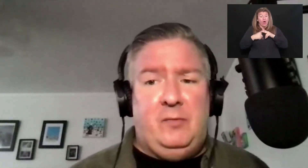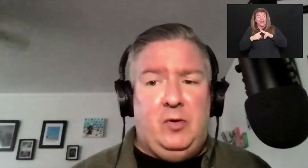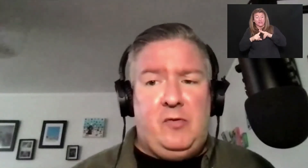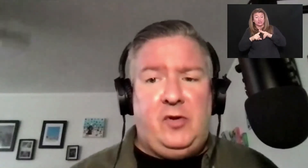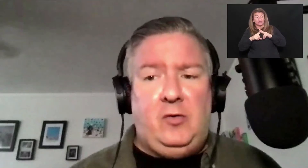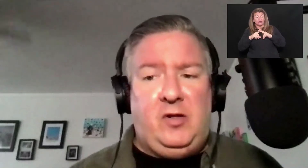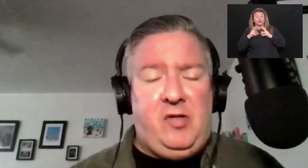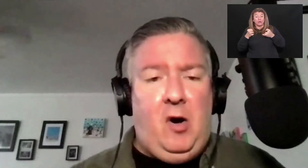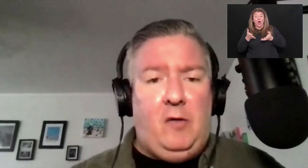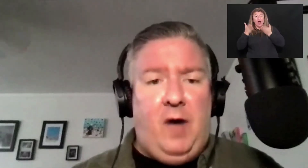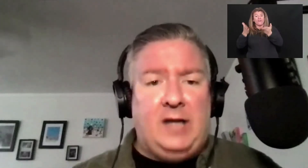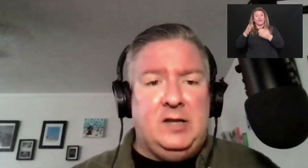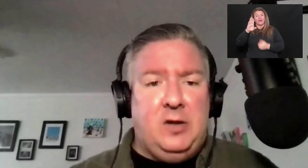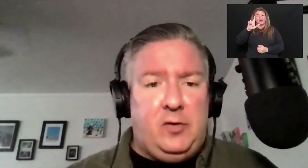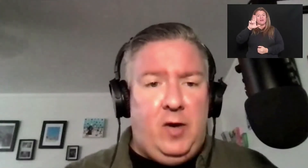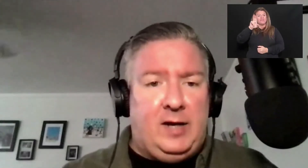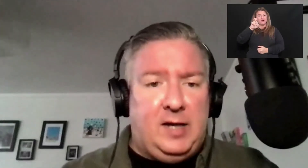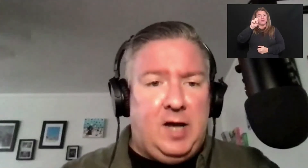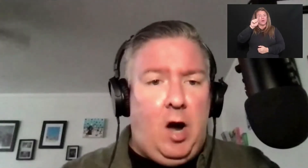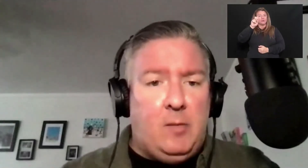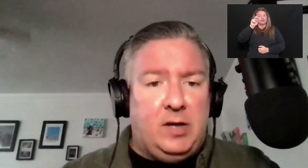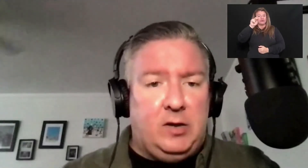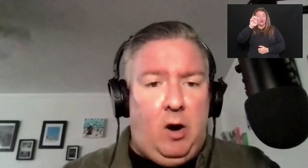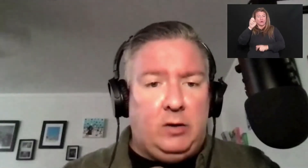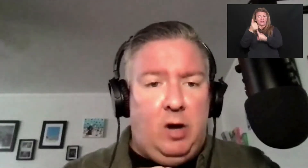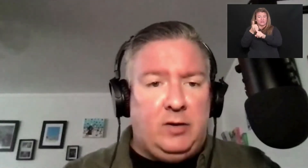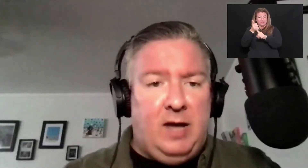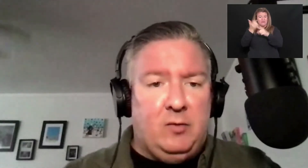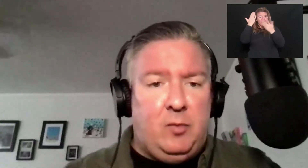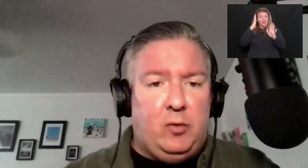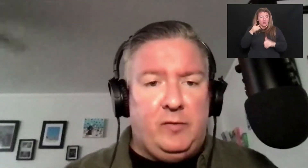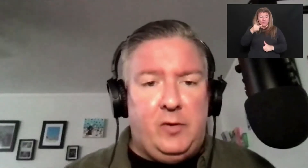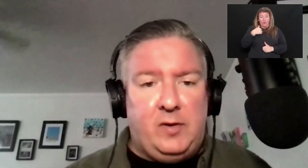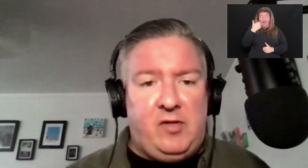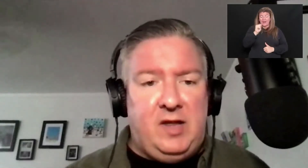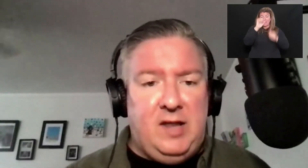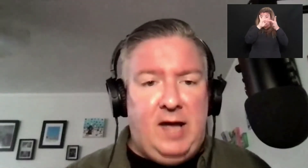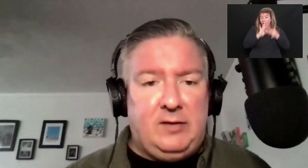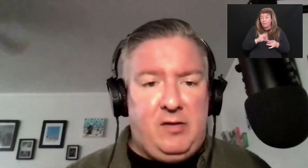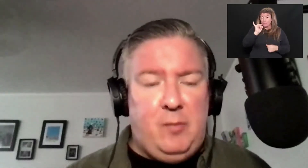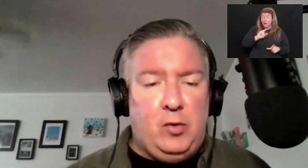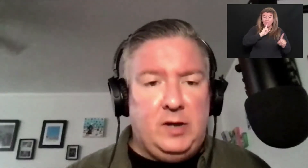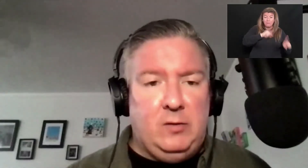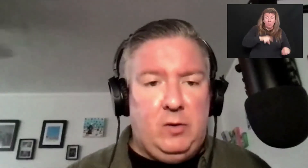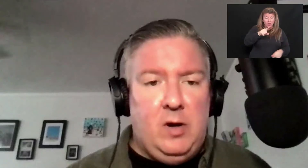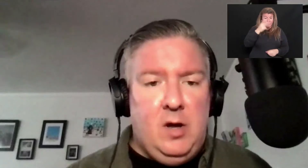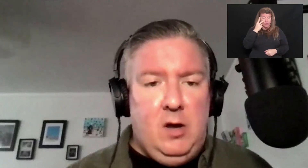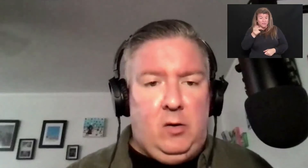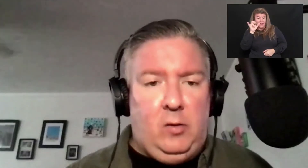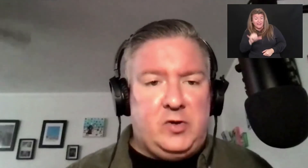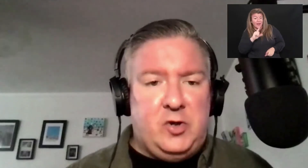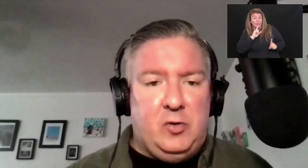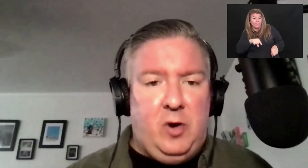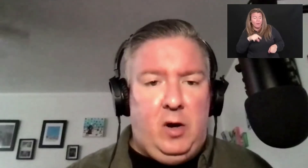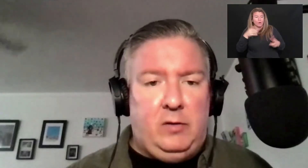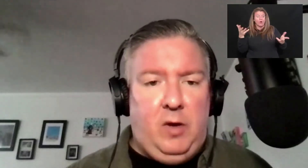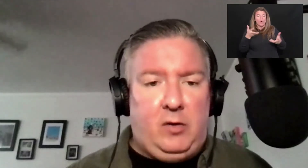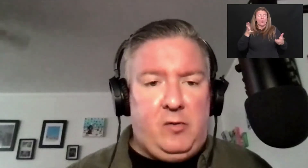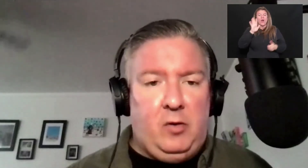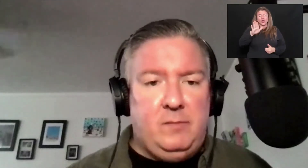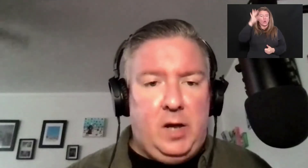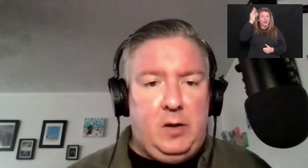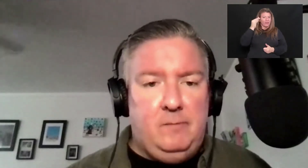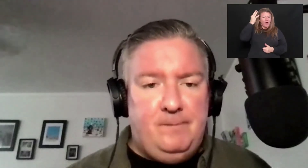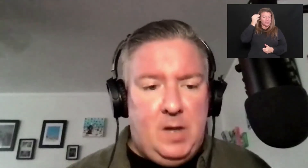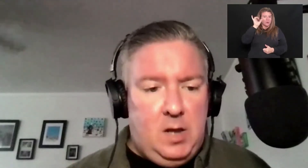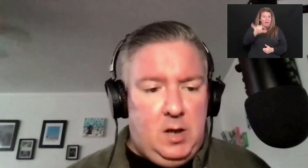offering for Bluestone itself. I didn't know if you had any comment on that report, if you had seen that this morning, or what your thoughts